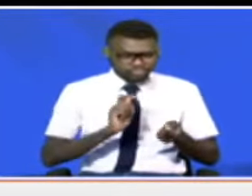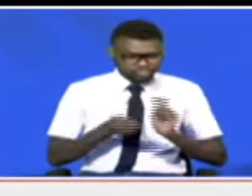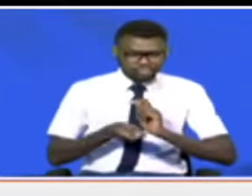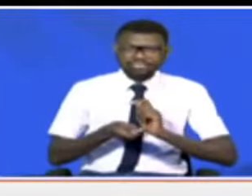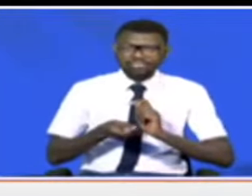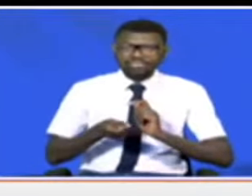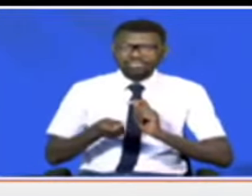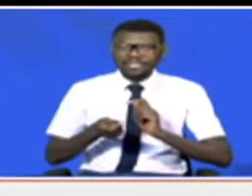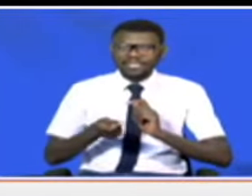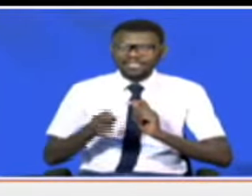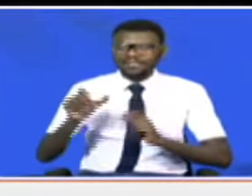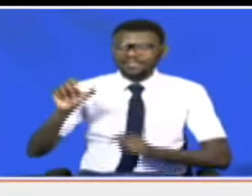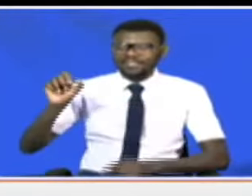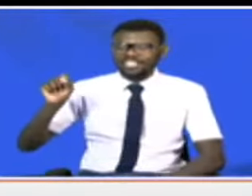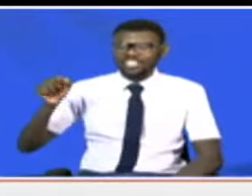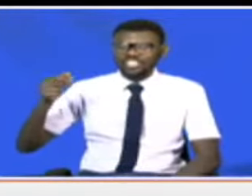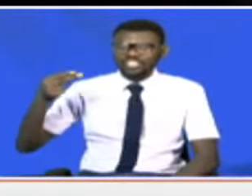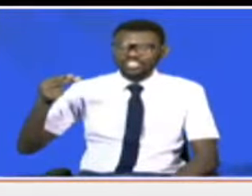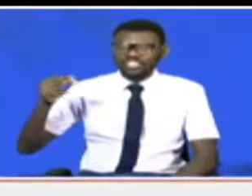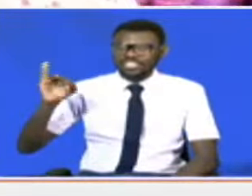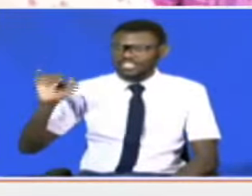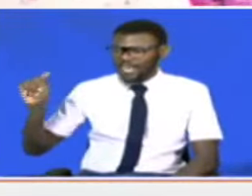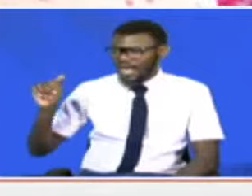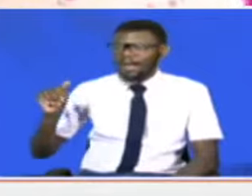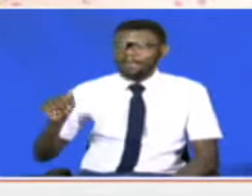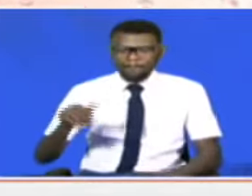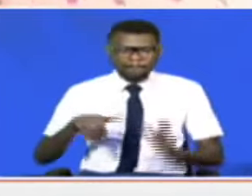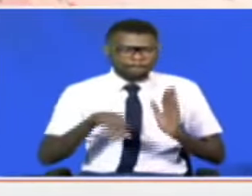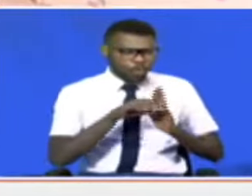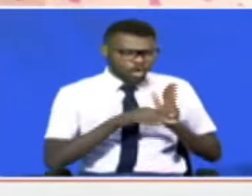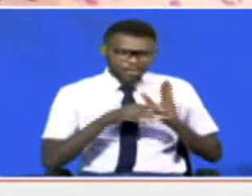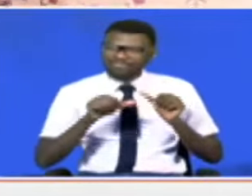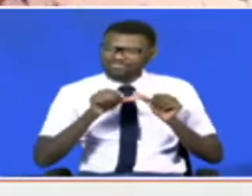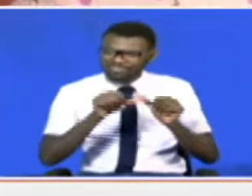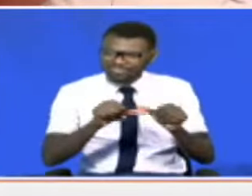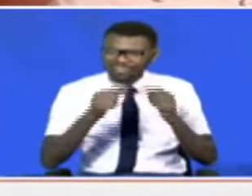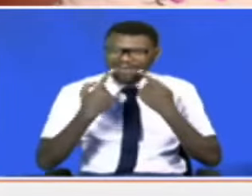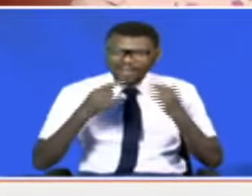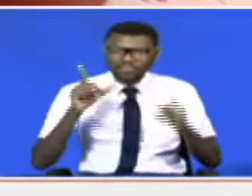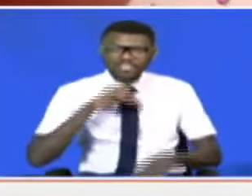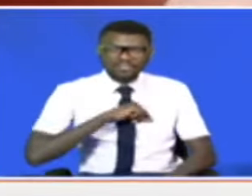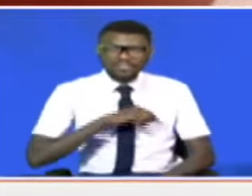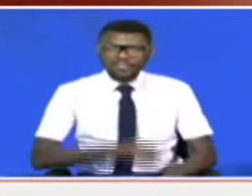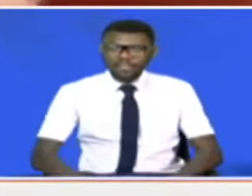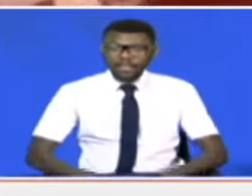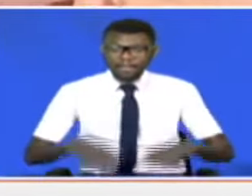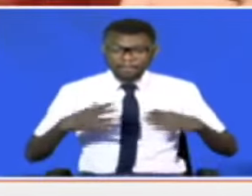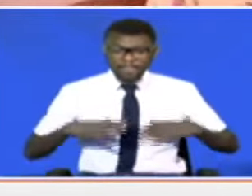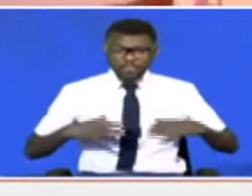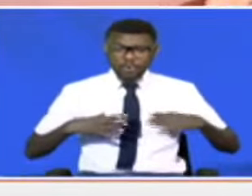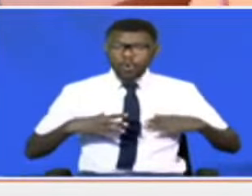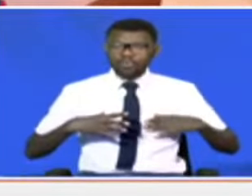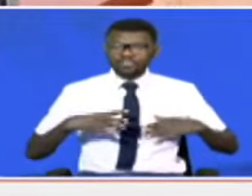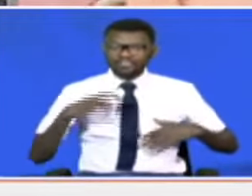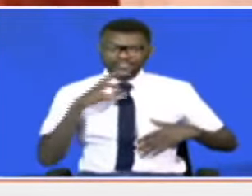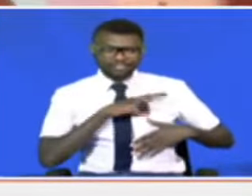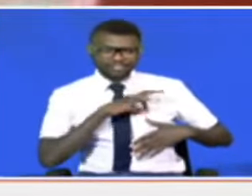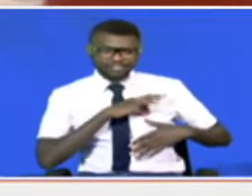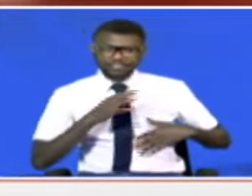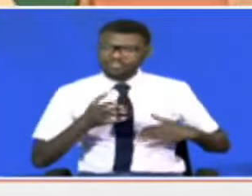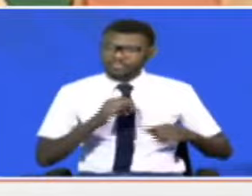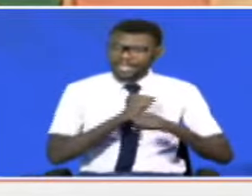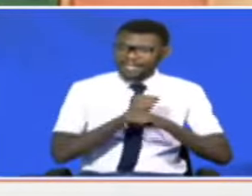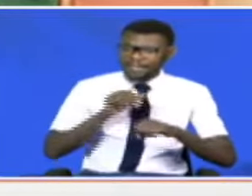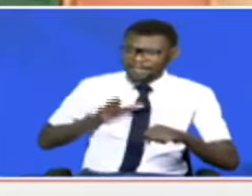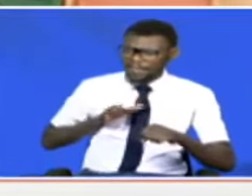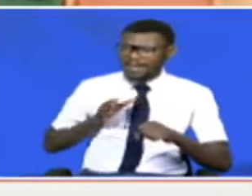that the program will continue under the new health scheme. The authority says beneficiaries of Linda Mama, introduced in